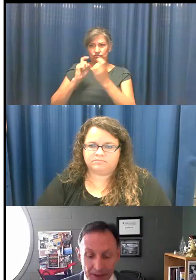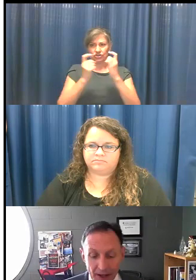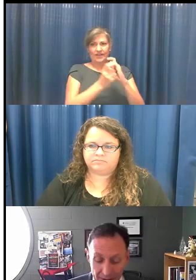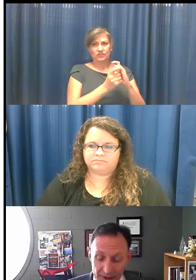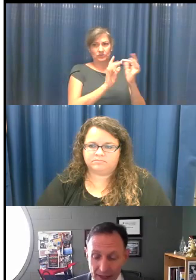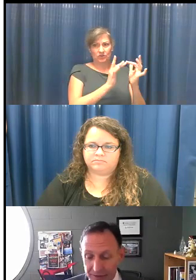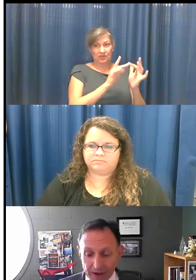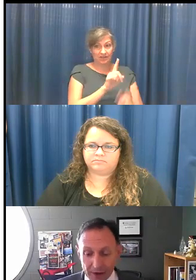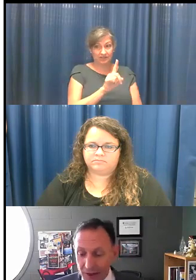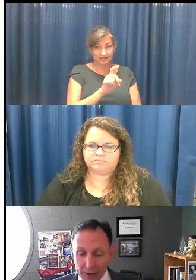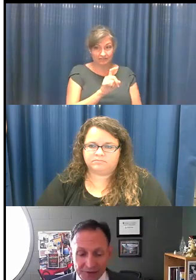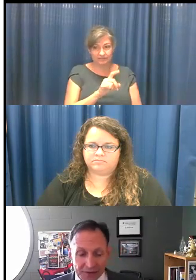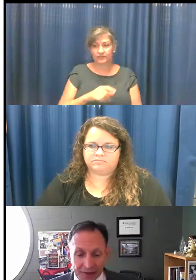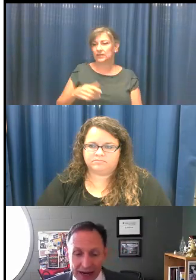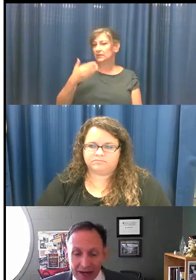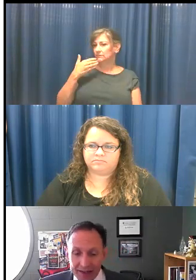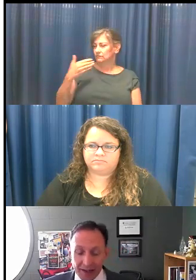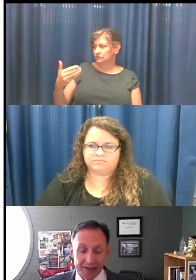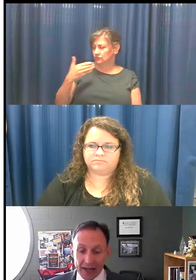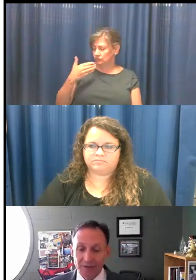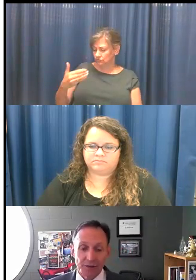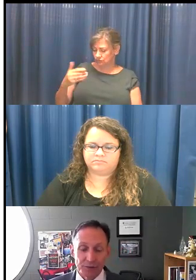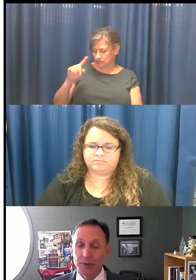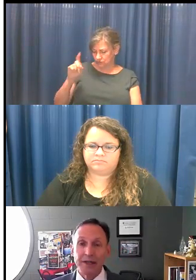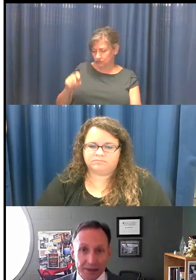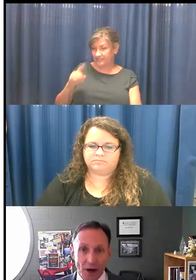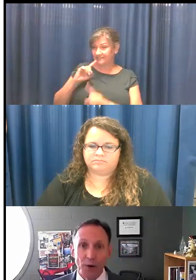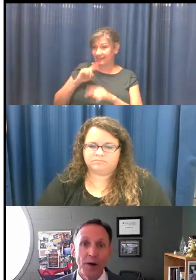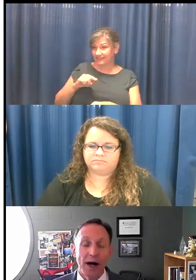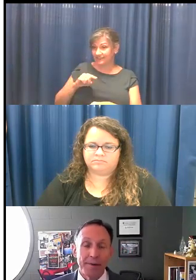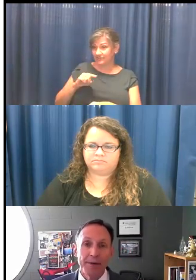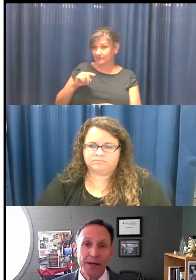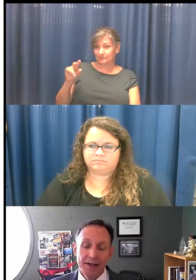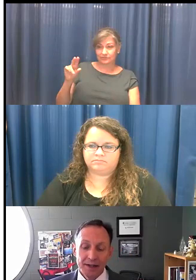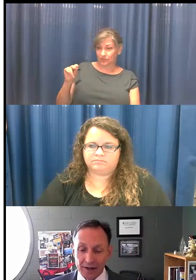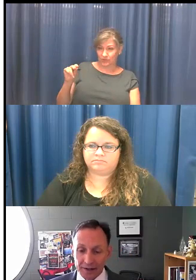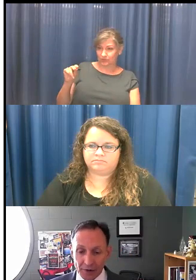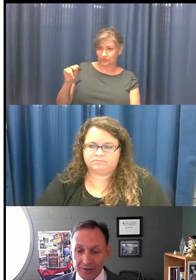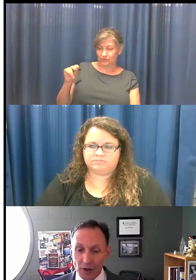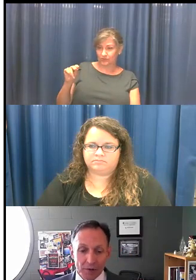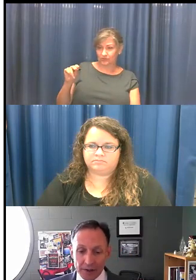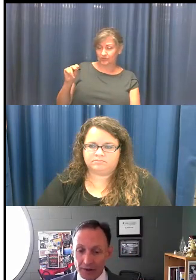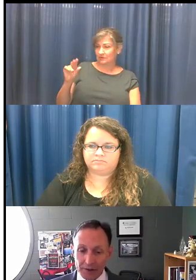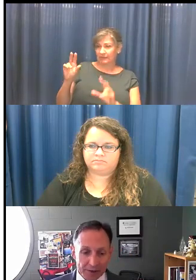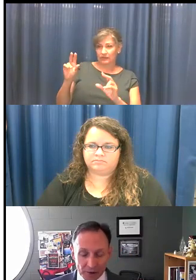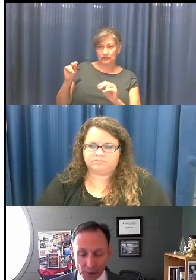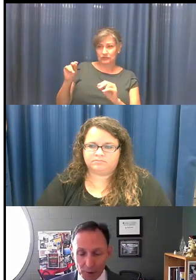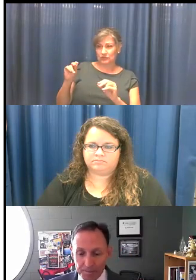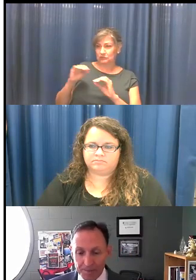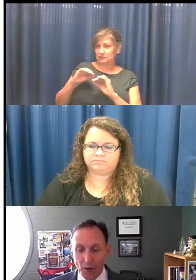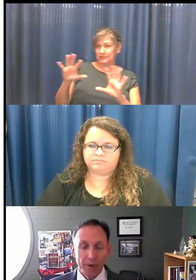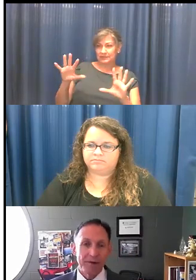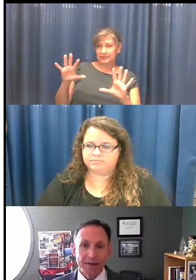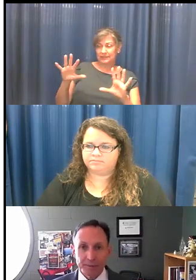Yeah, that's a very good question. And the answer is really no. There is no clear